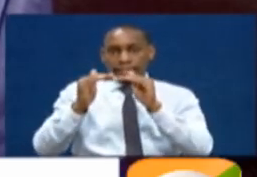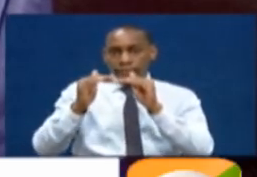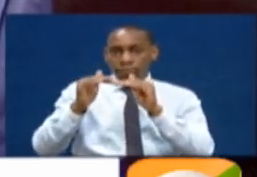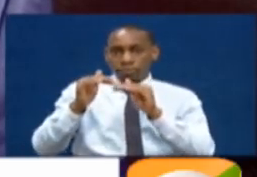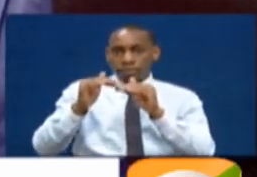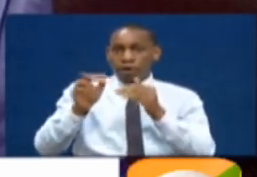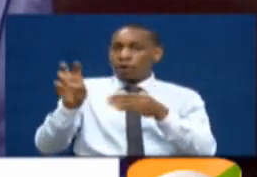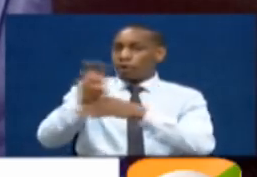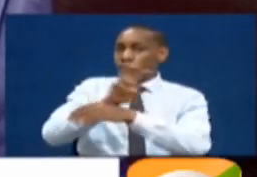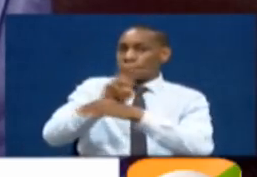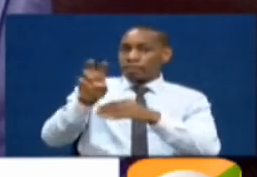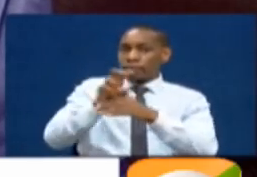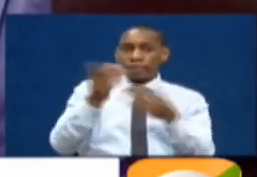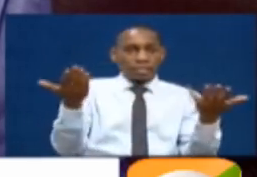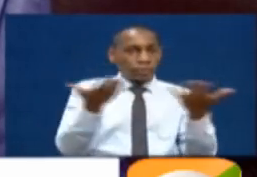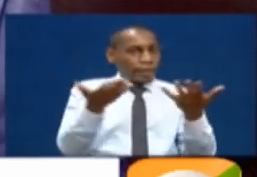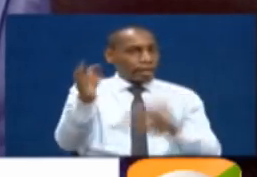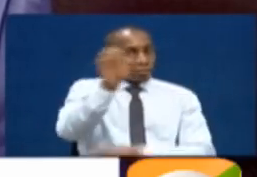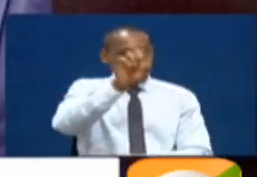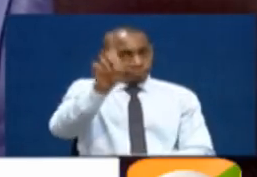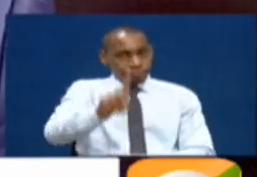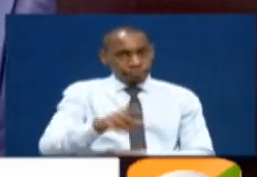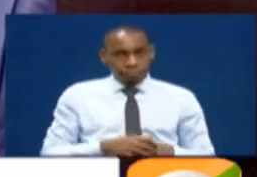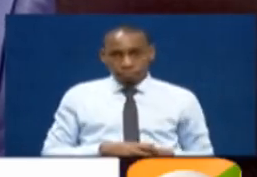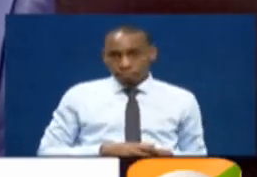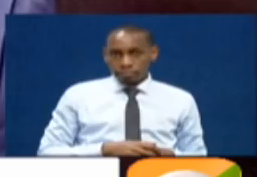the oversight?